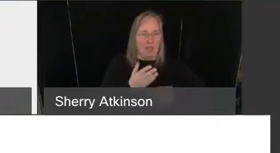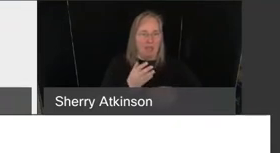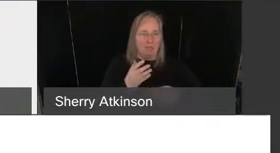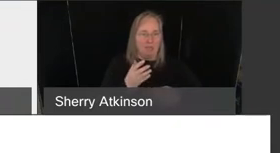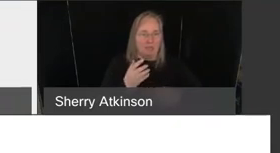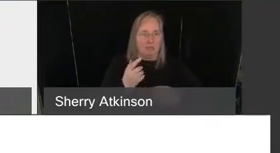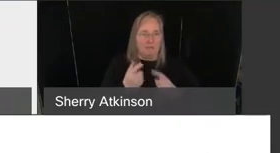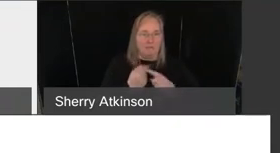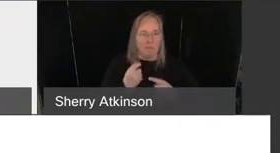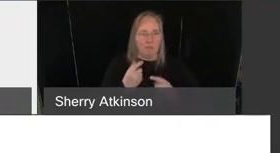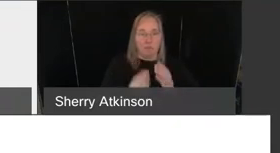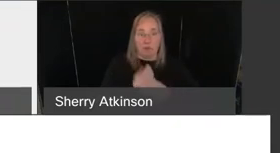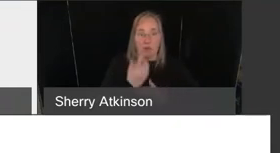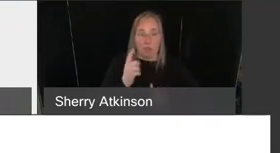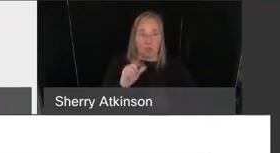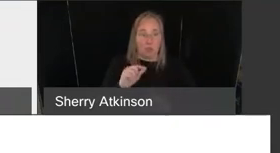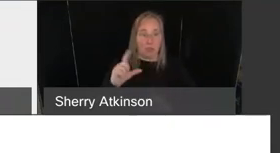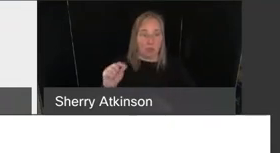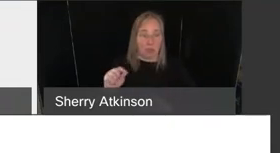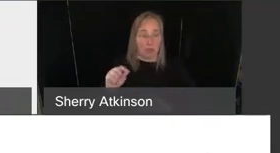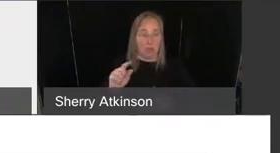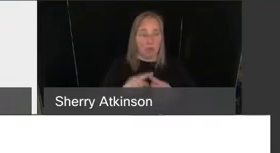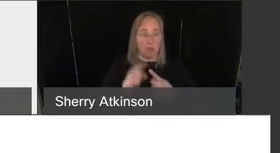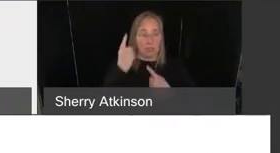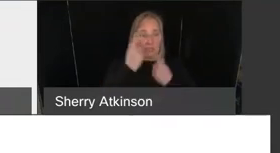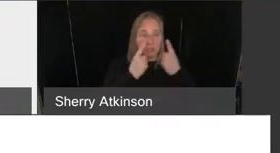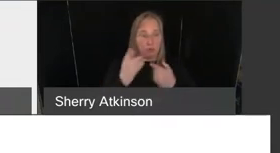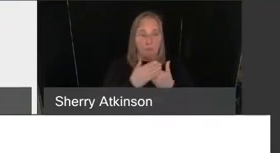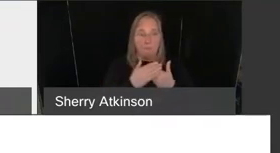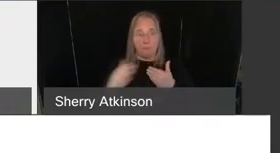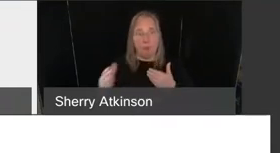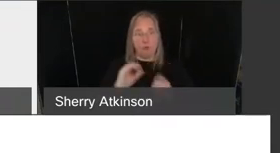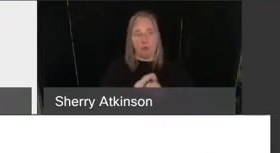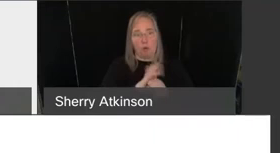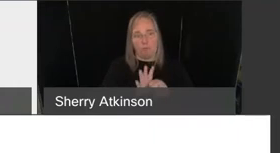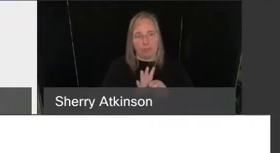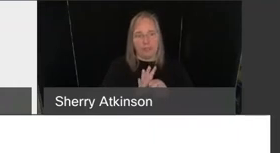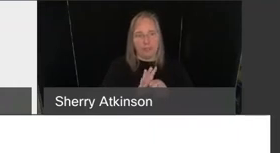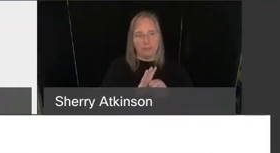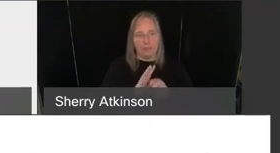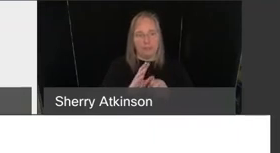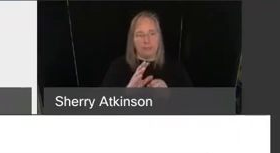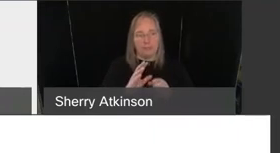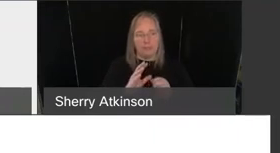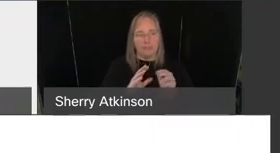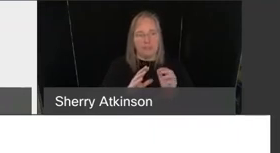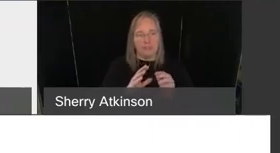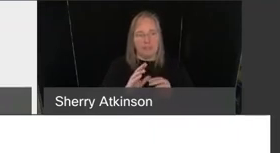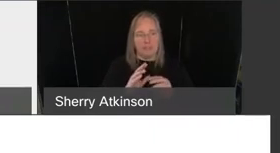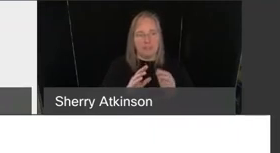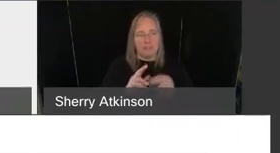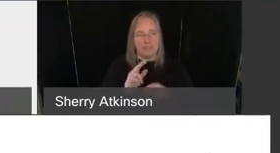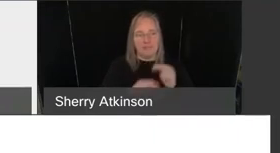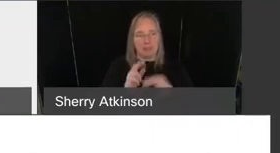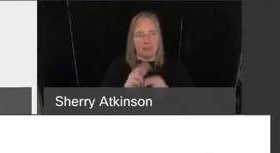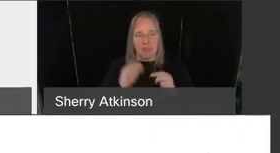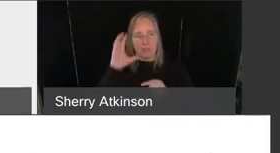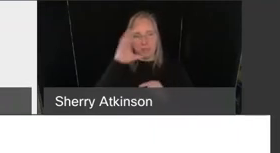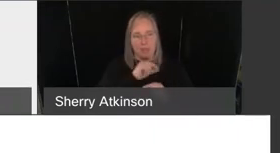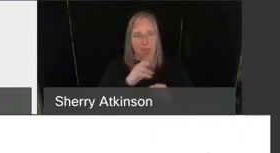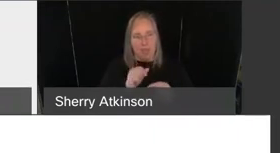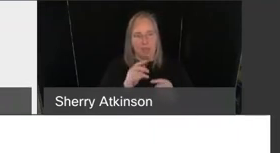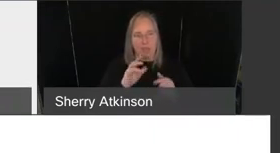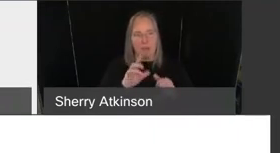spring 2020 to factor in post-COVID development assumptions and pattern changes in